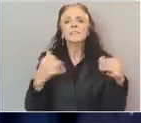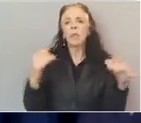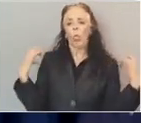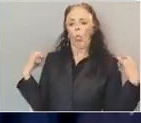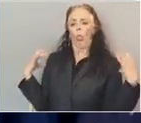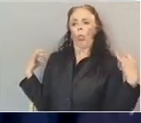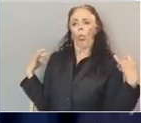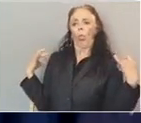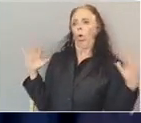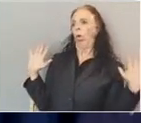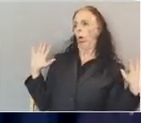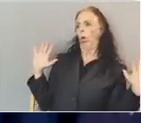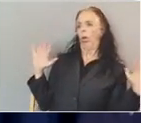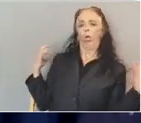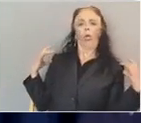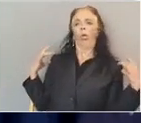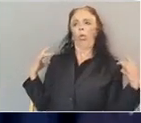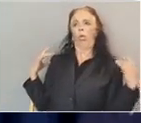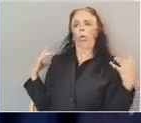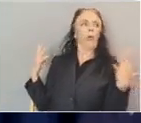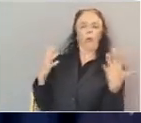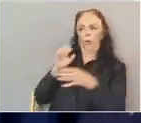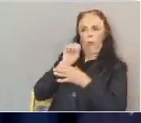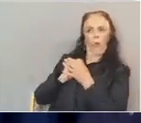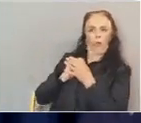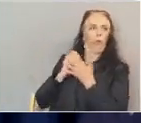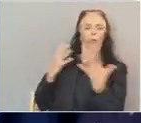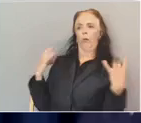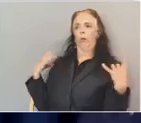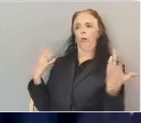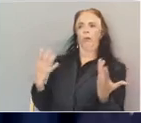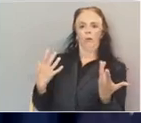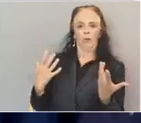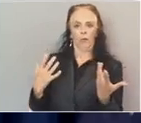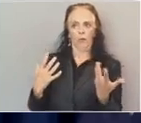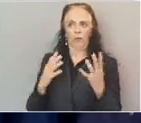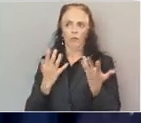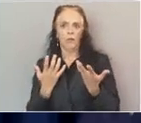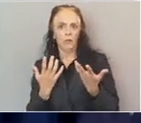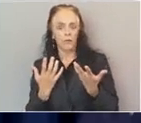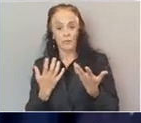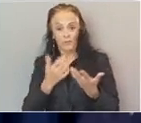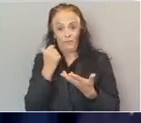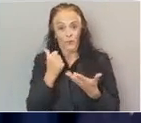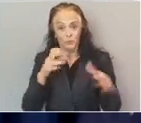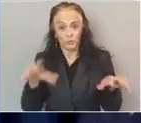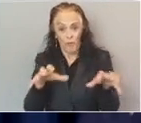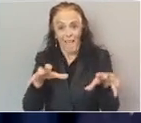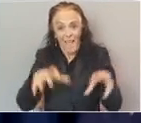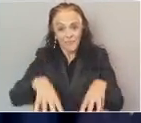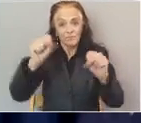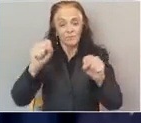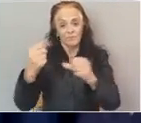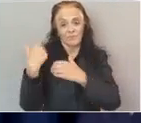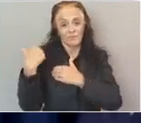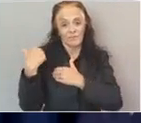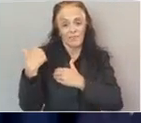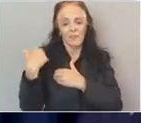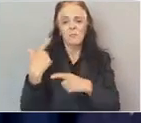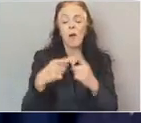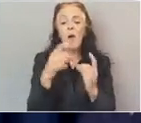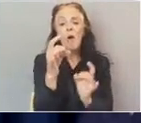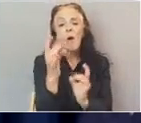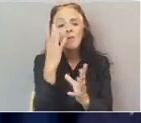still won't act. And the tragedy in all of this is it didn't have to be this